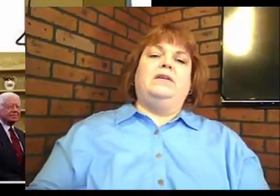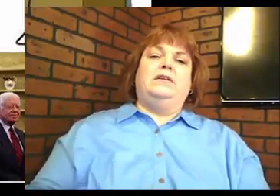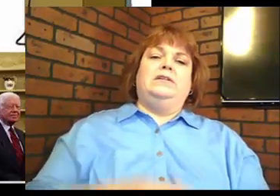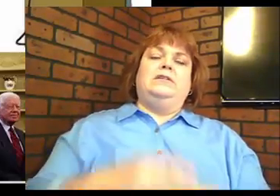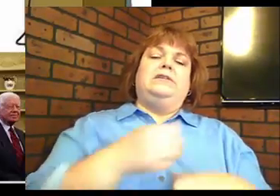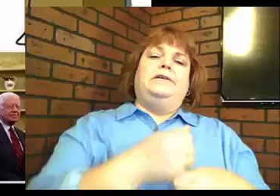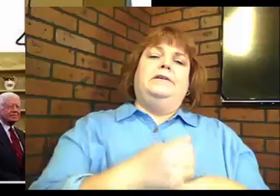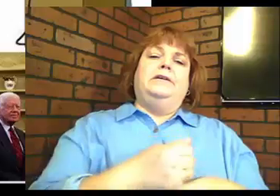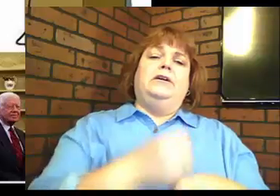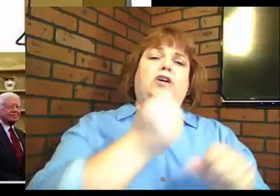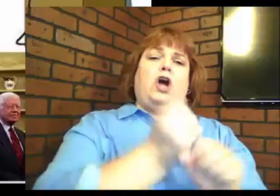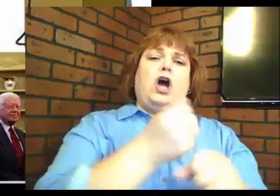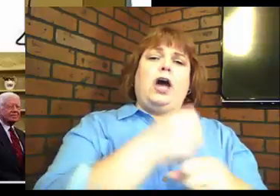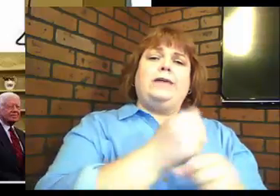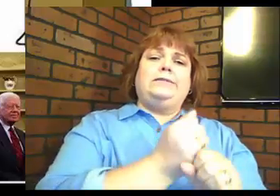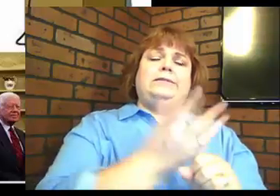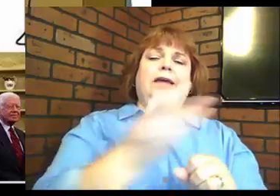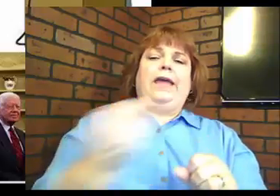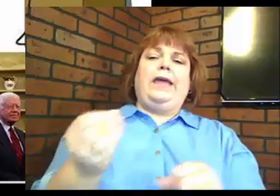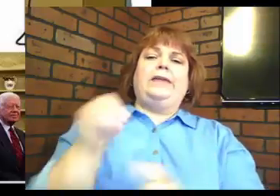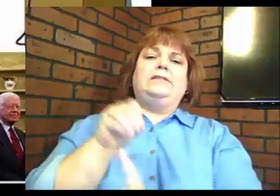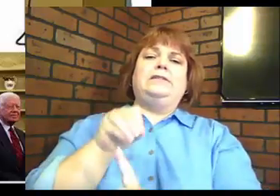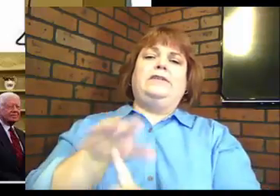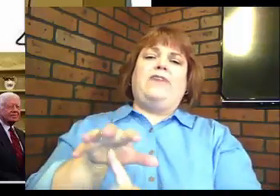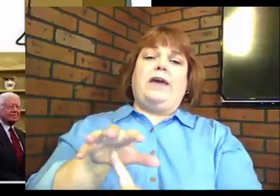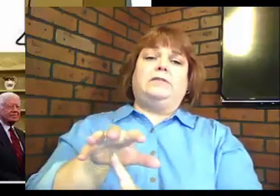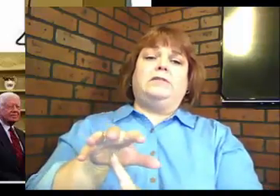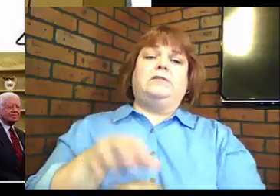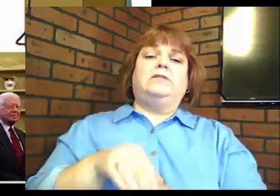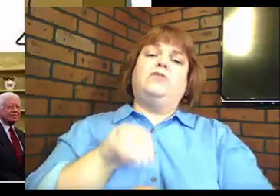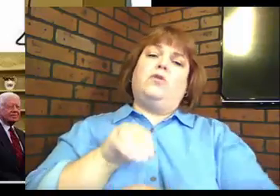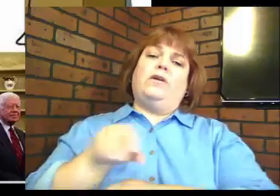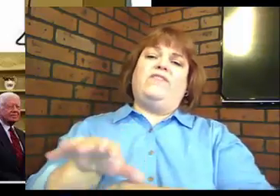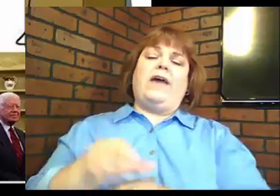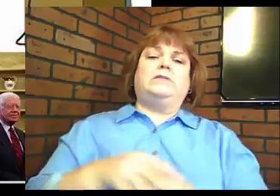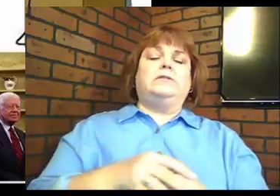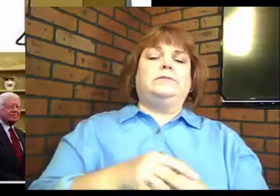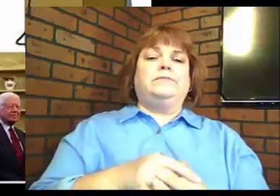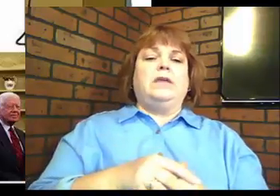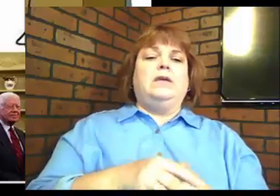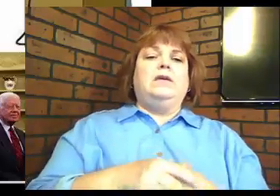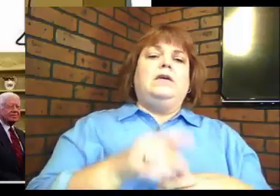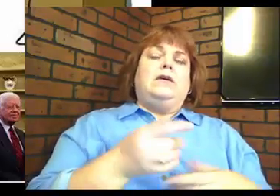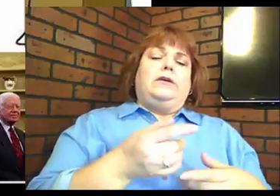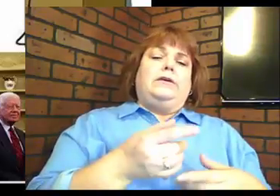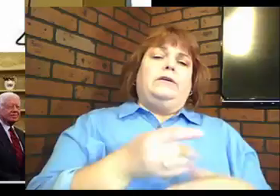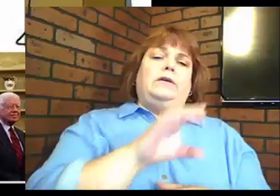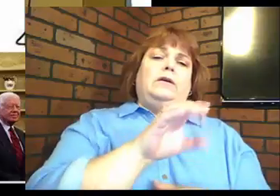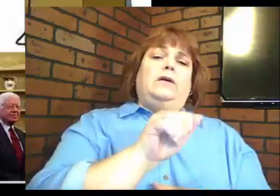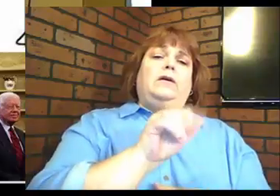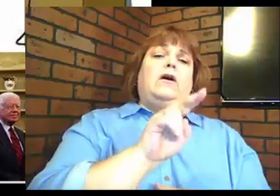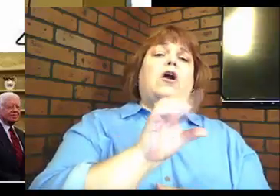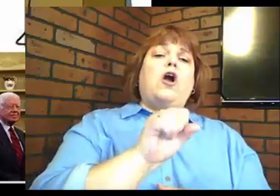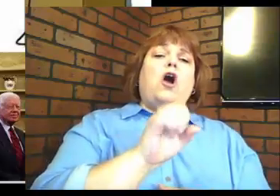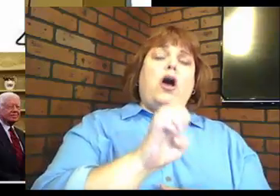the governor, or maybe they want to become president of junior high.